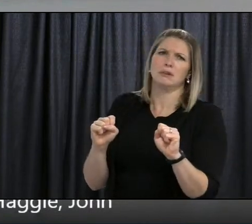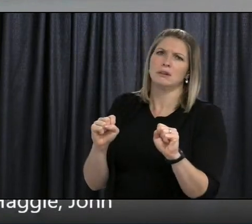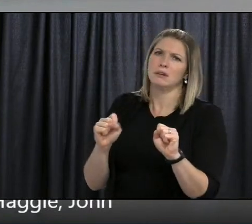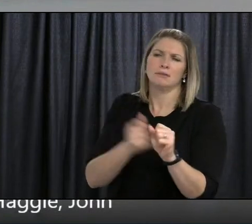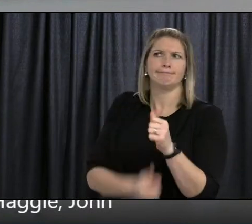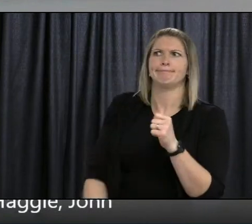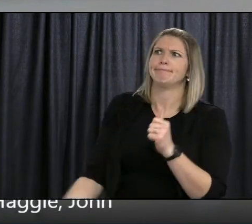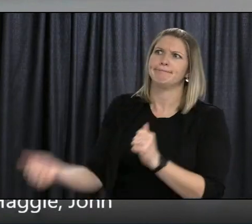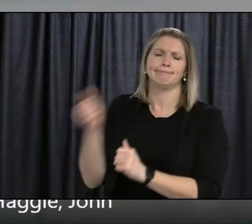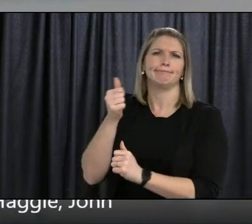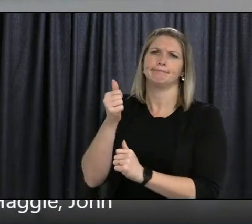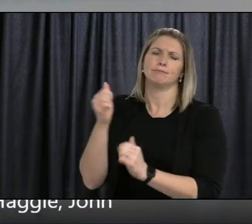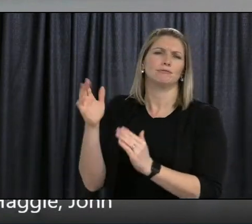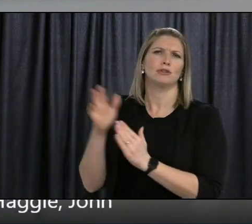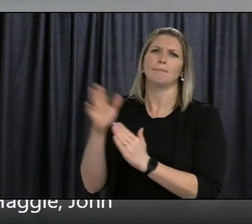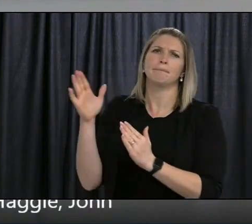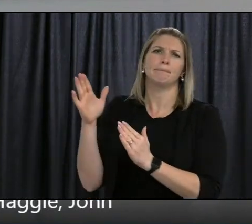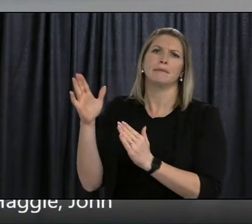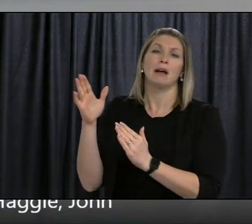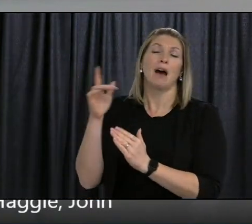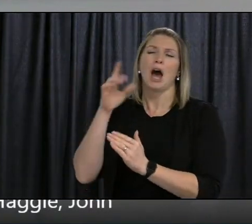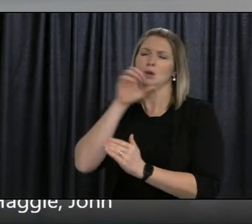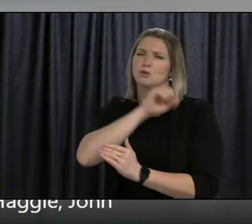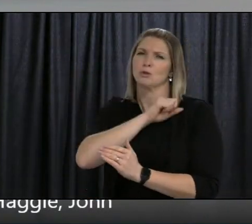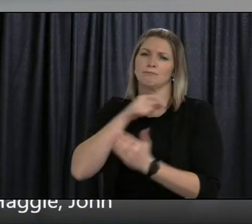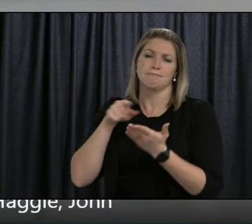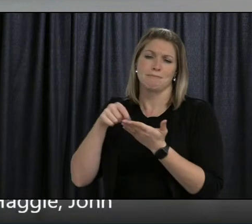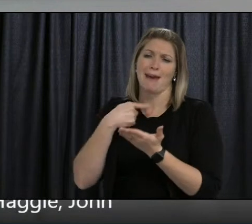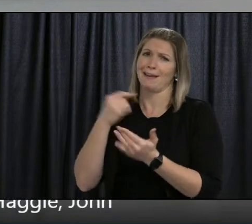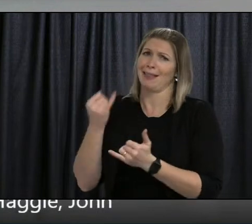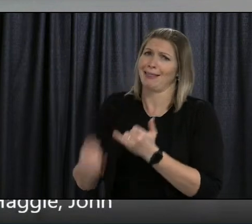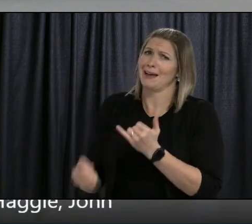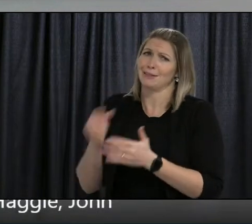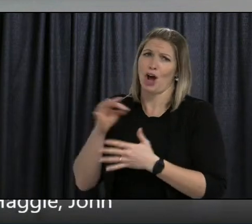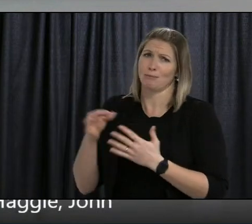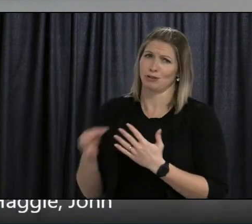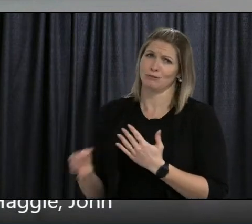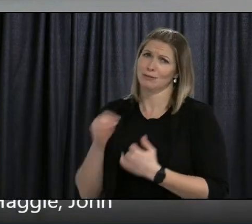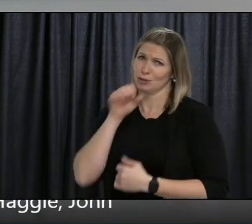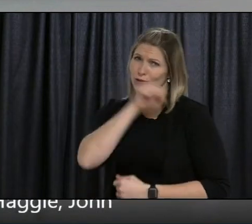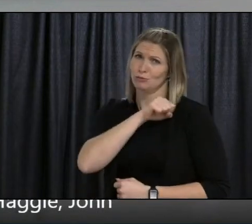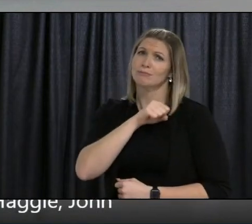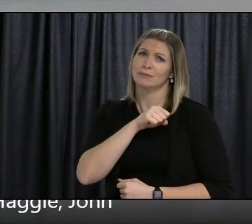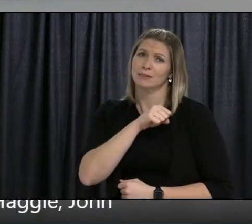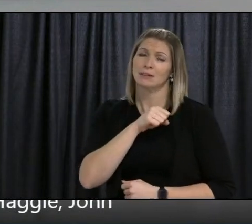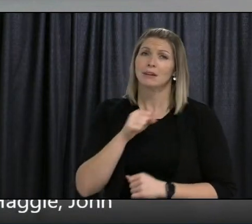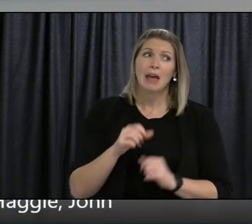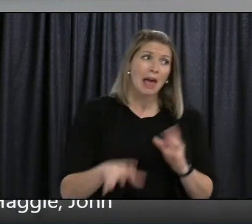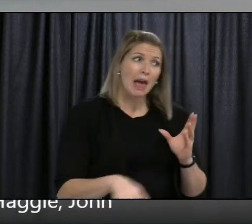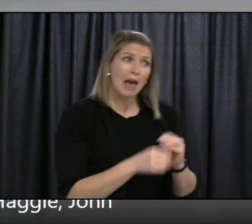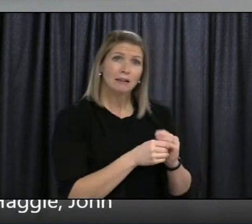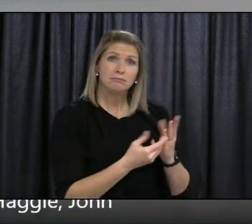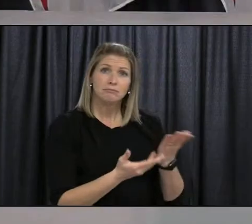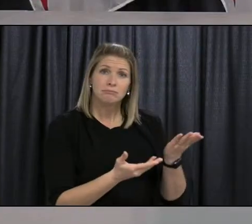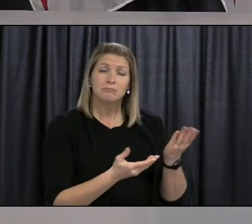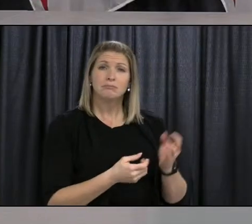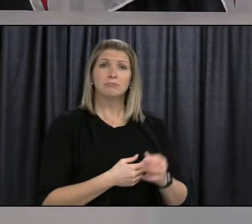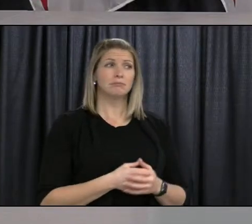course of last resort. I don't know if Dr. Fitzgerald has any comments from a public health or clinical point of view.